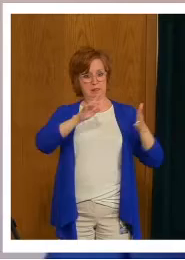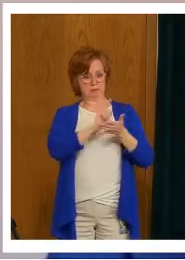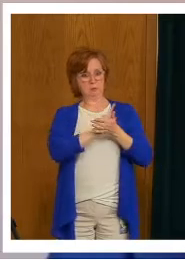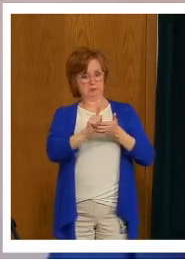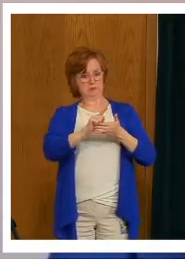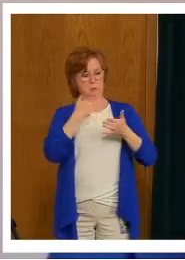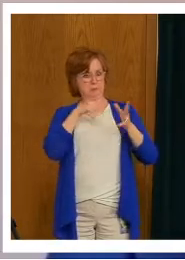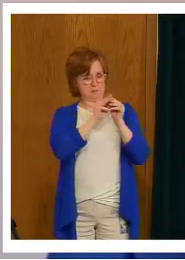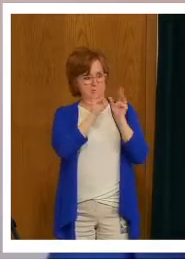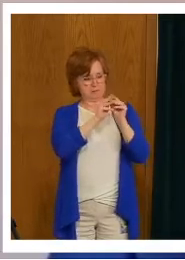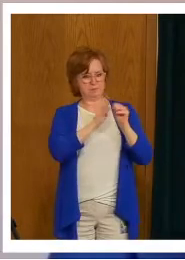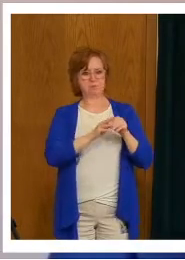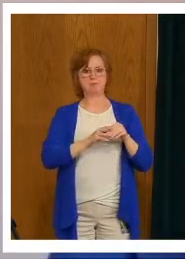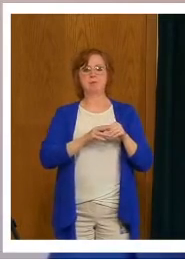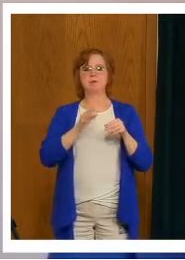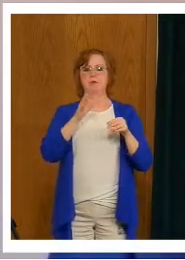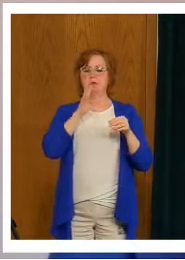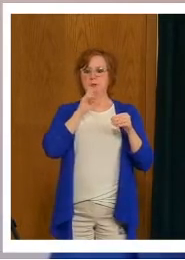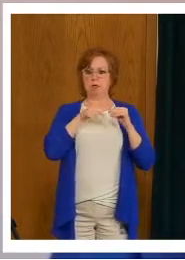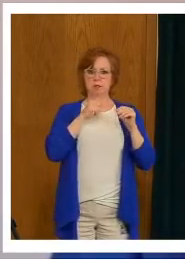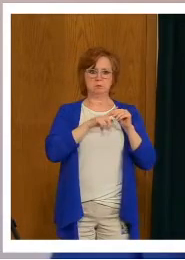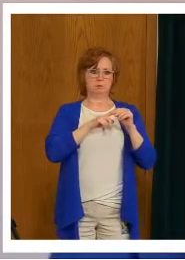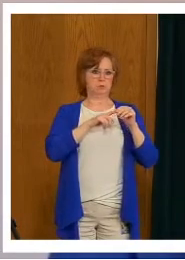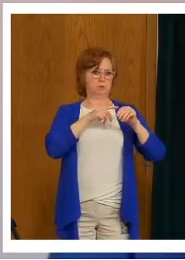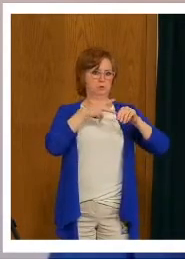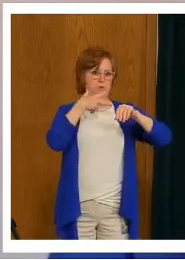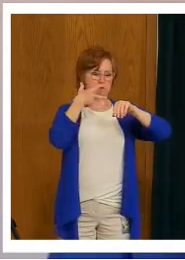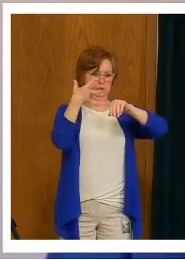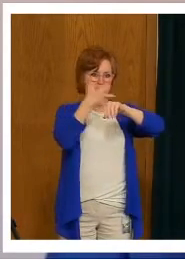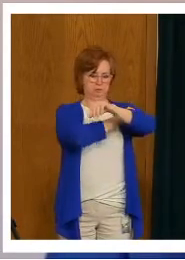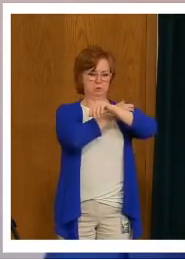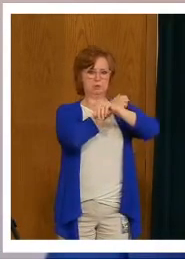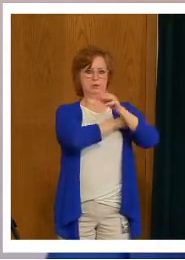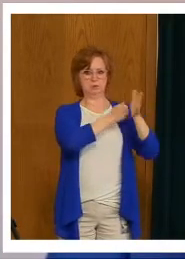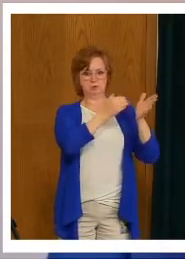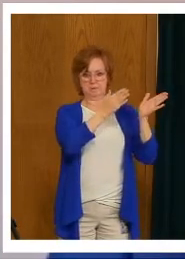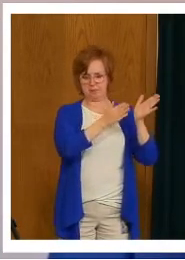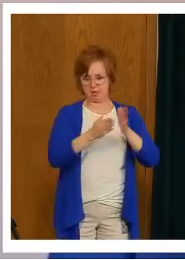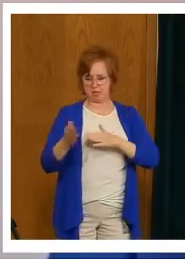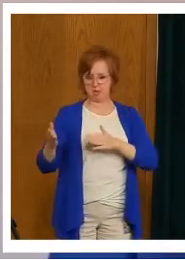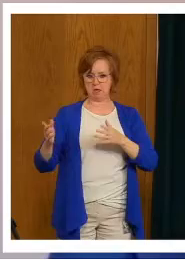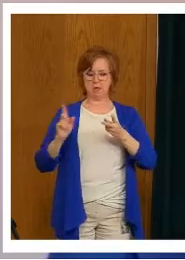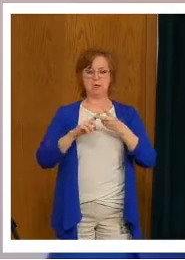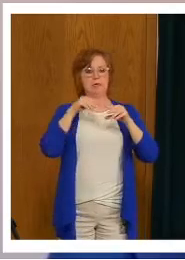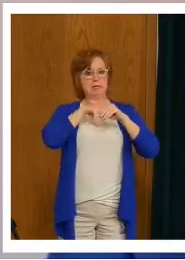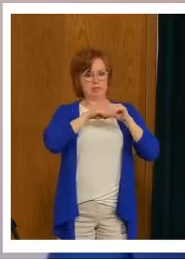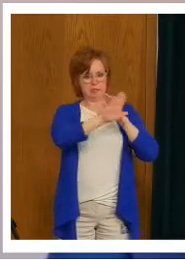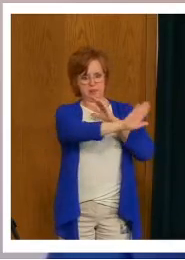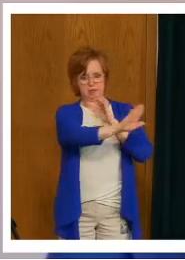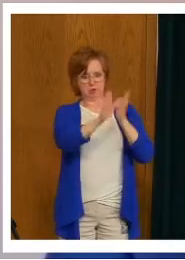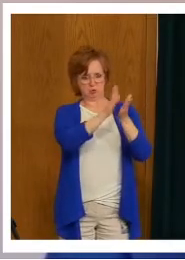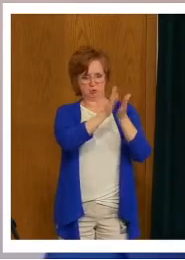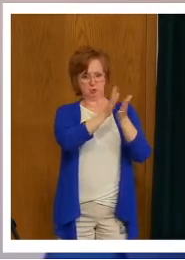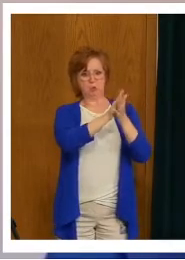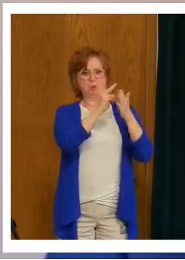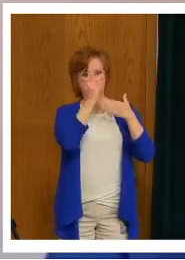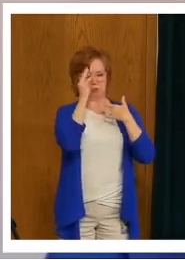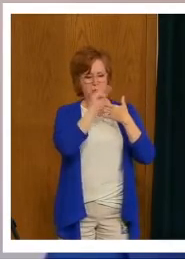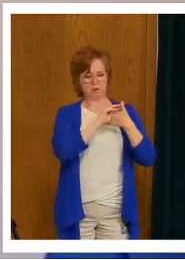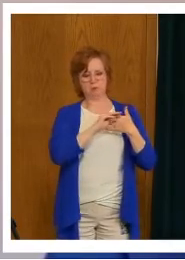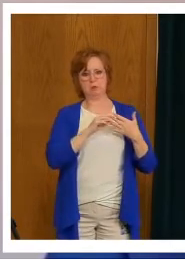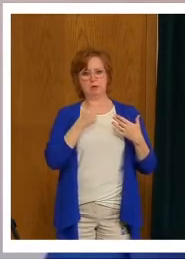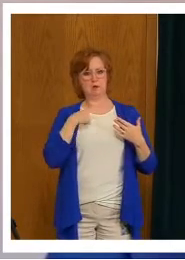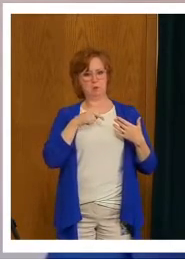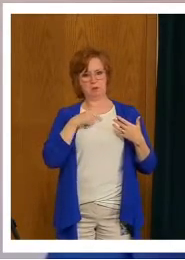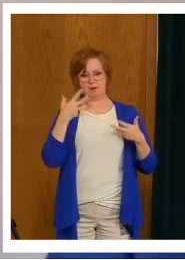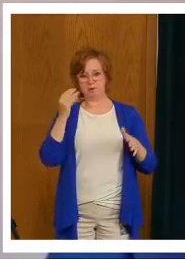that information to our immunization teams regionally so that they can plan the in-school vaccination program, which we're very familiar with,